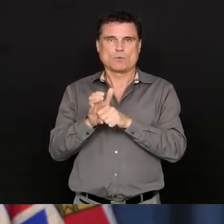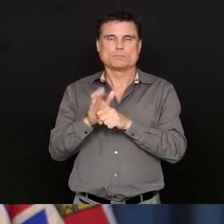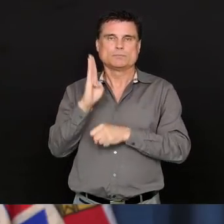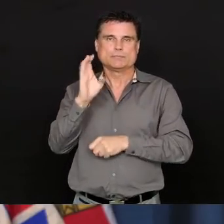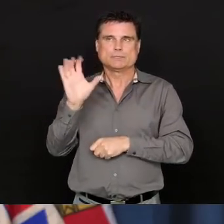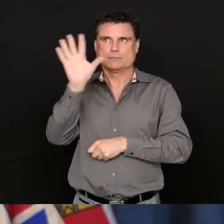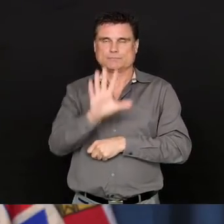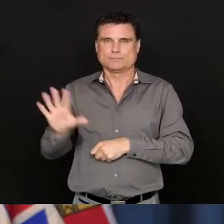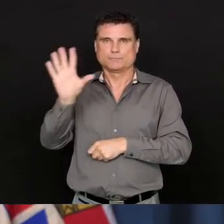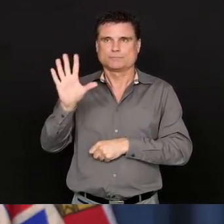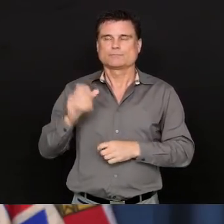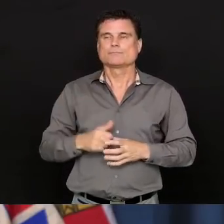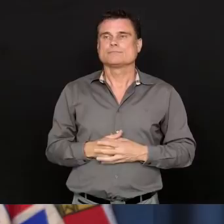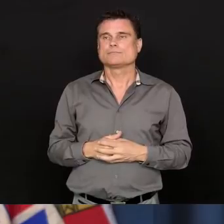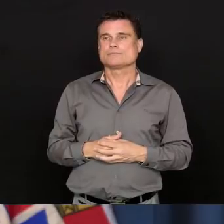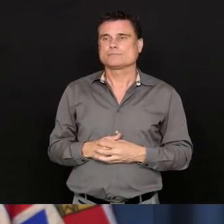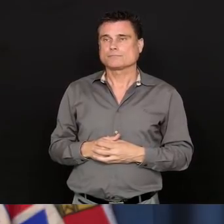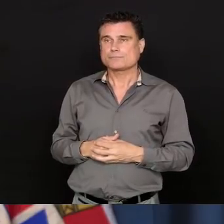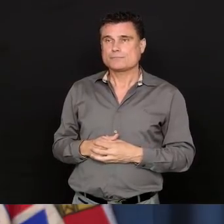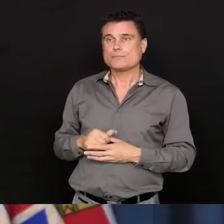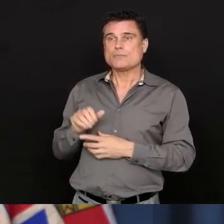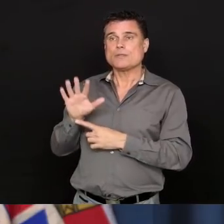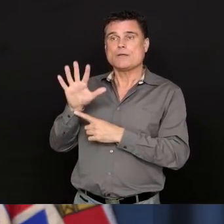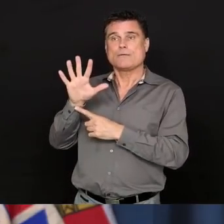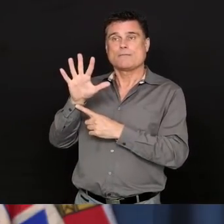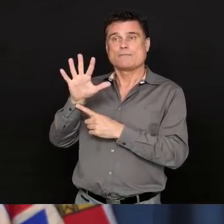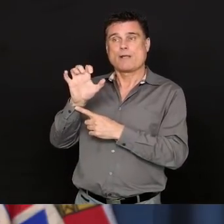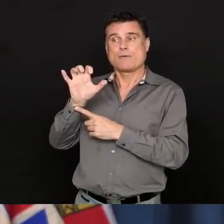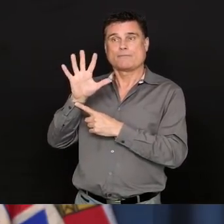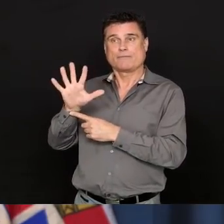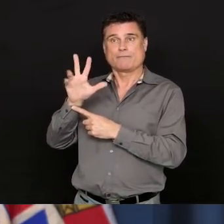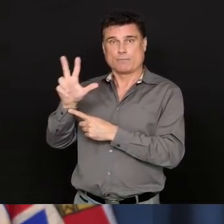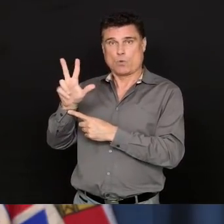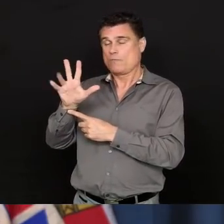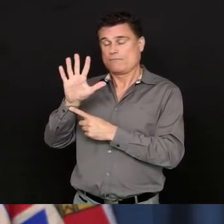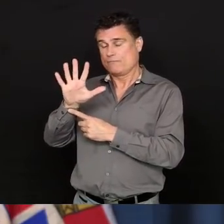That includes 554 people in Vancouver Coastal Health,